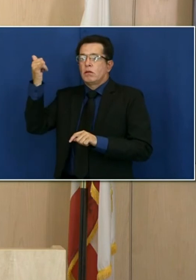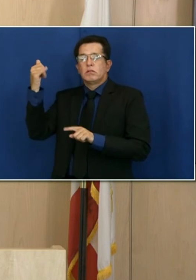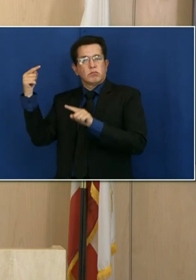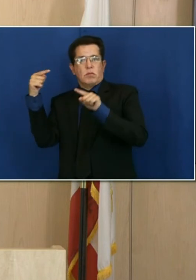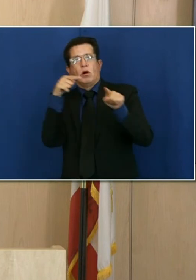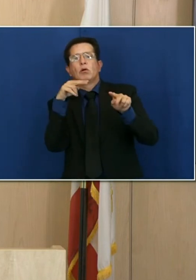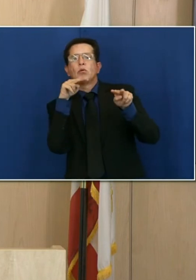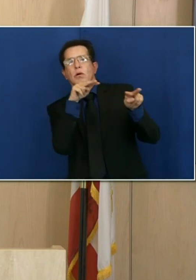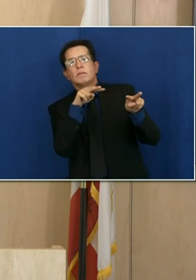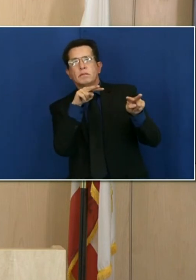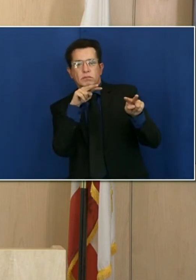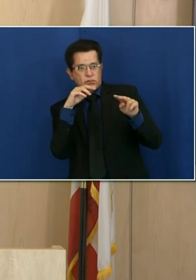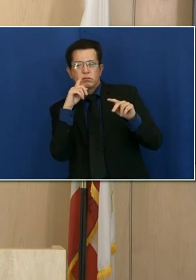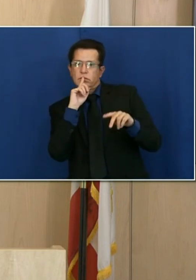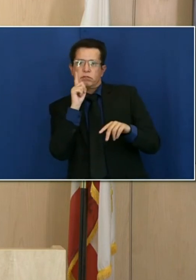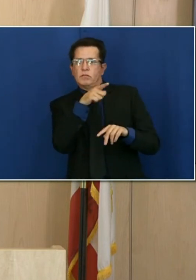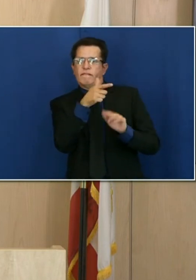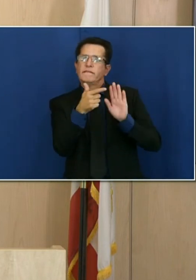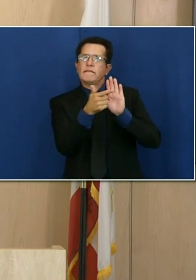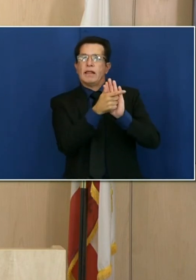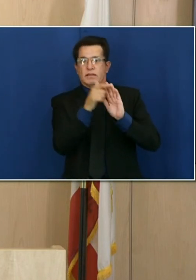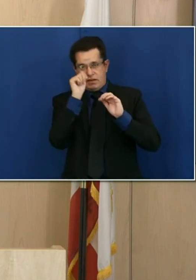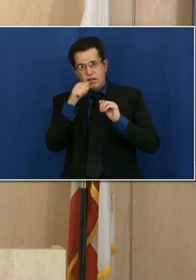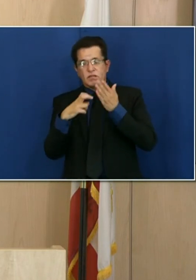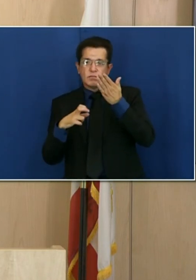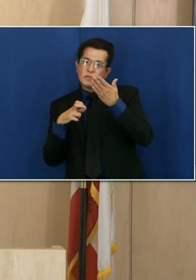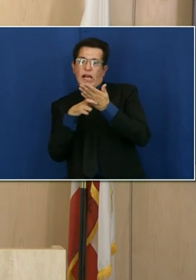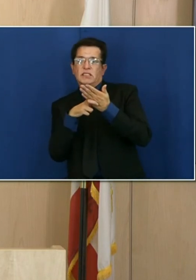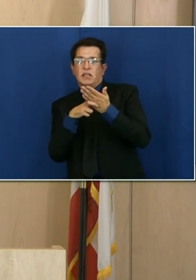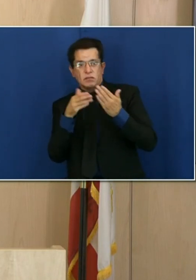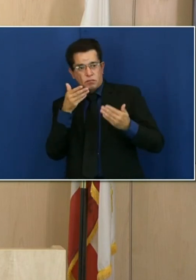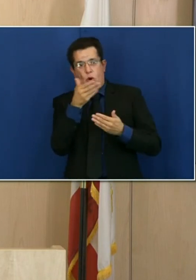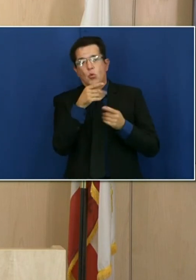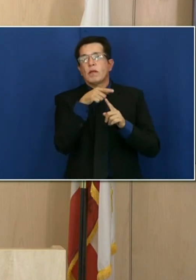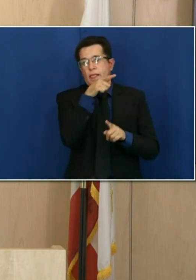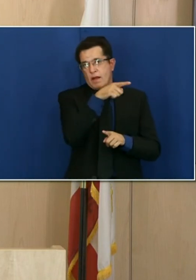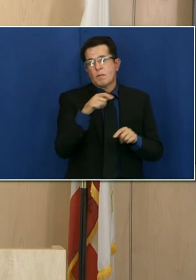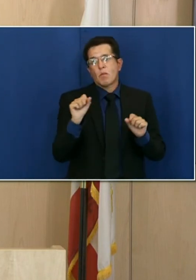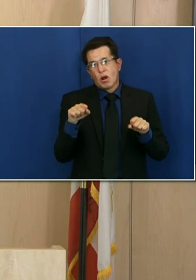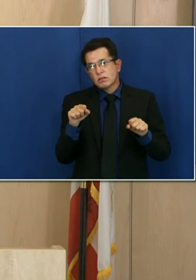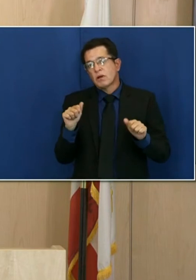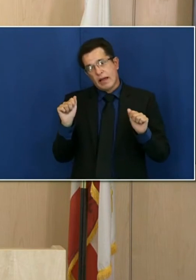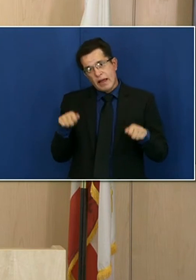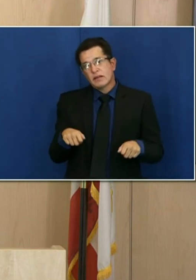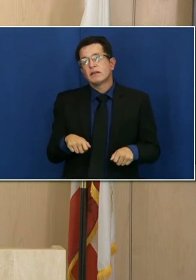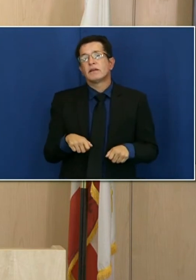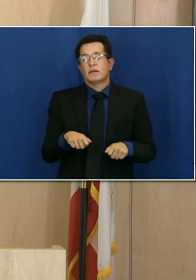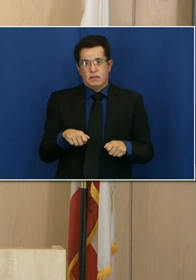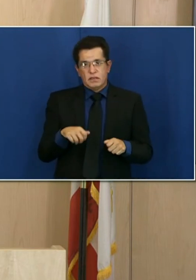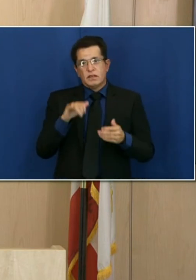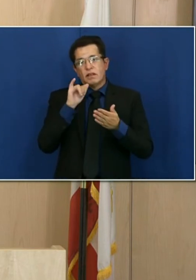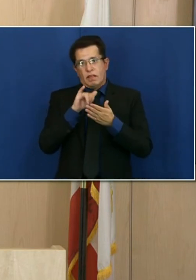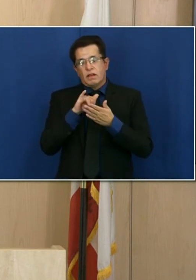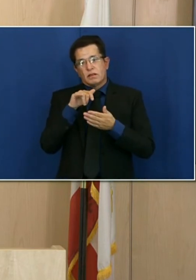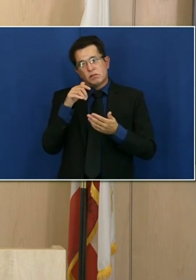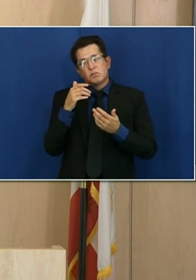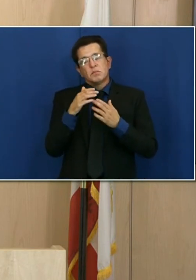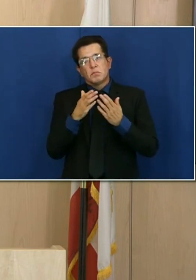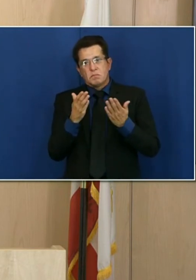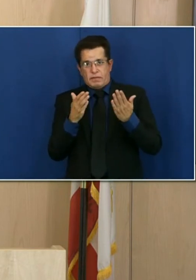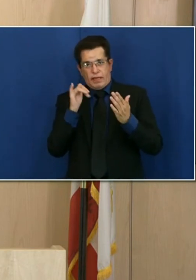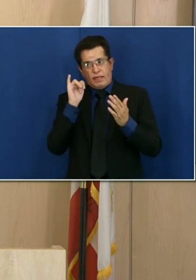out and tell them that they're in violation. They could be issued a citation. At that point, it probably would be something that would